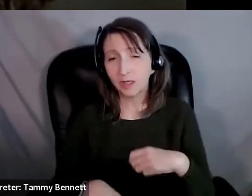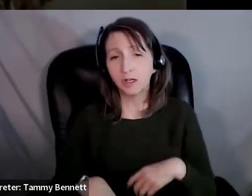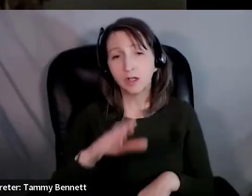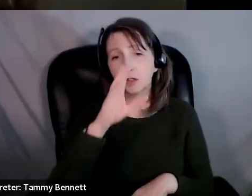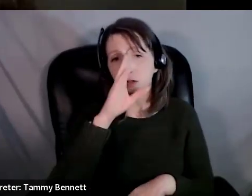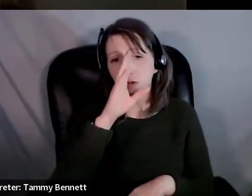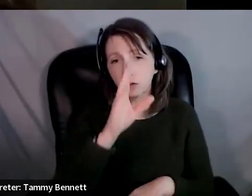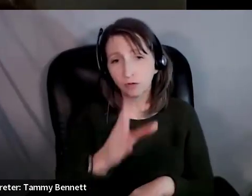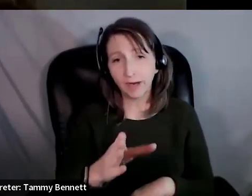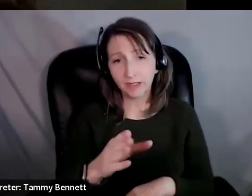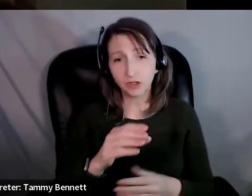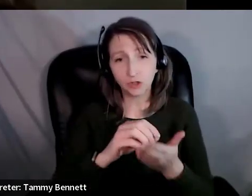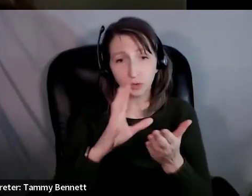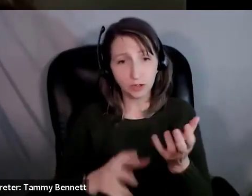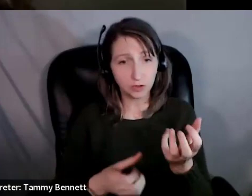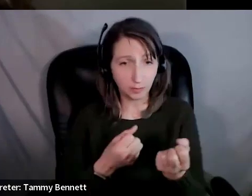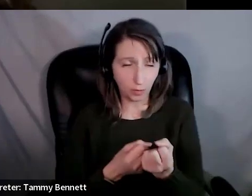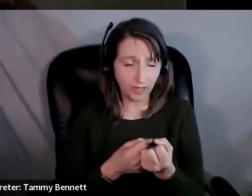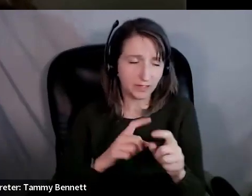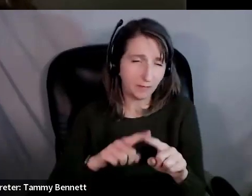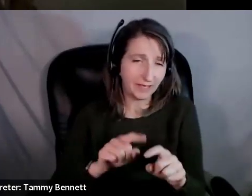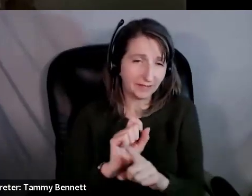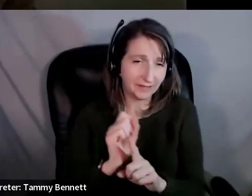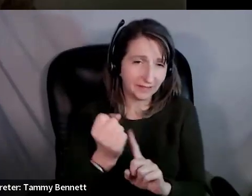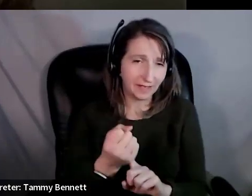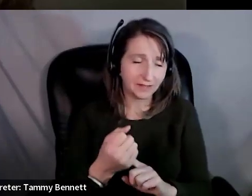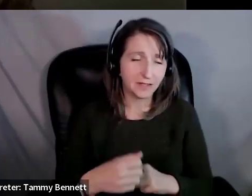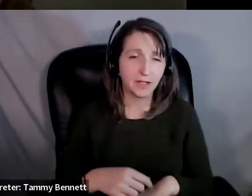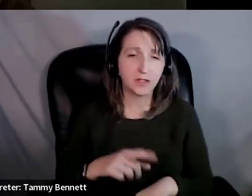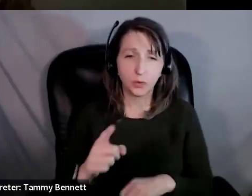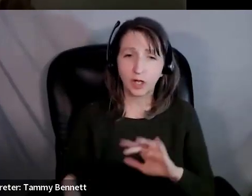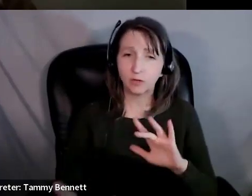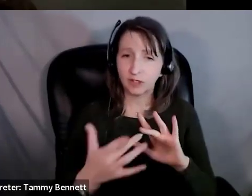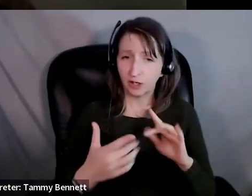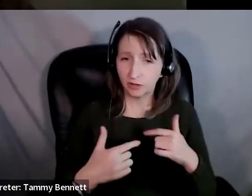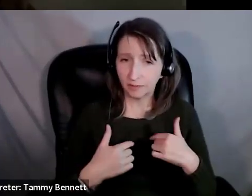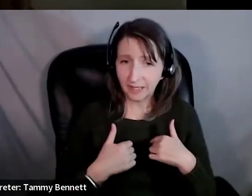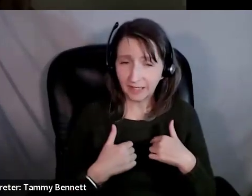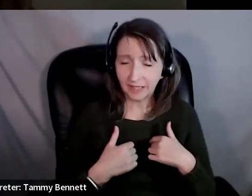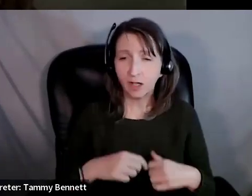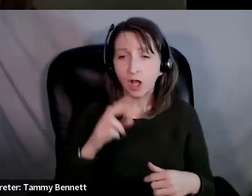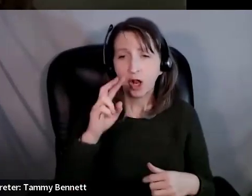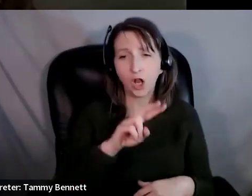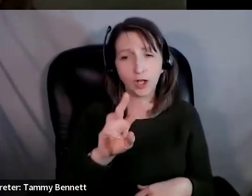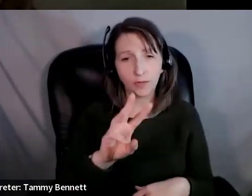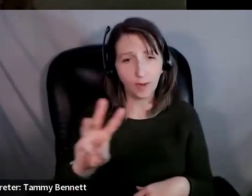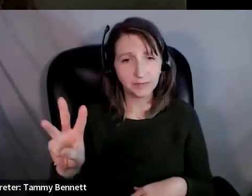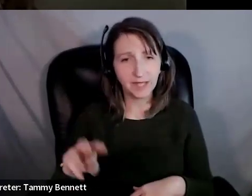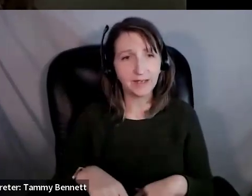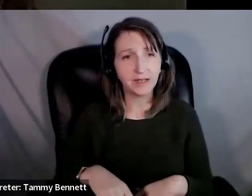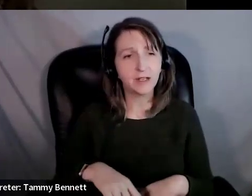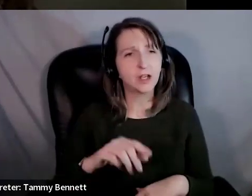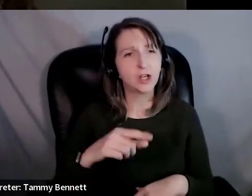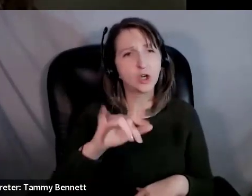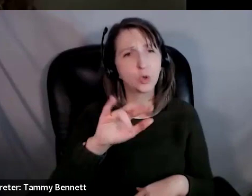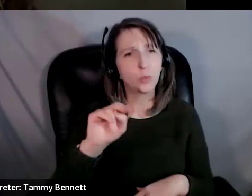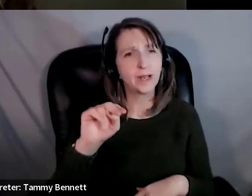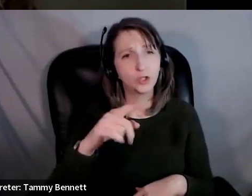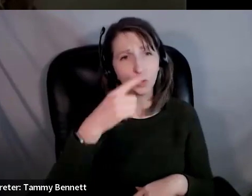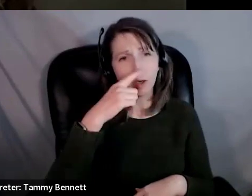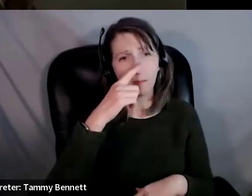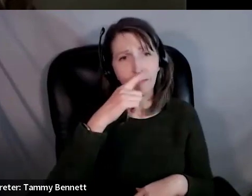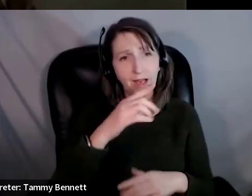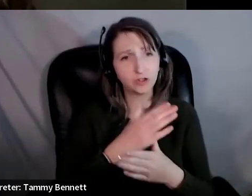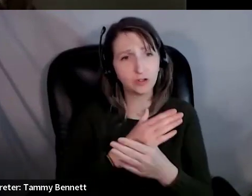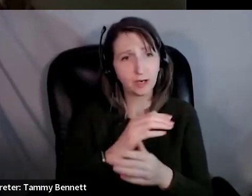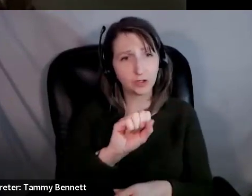Um, so y'all can reach out to me or take a look at our website, which I will also drop in the chat. Quinn, would you mind sharing your social media information as well? I